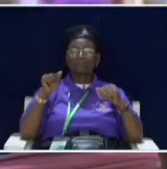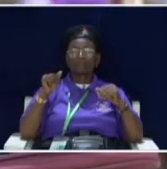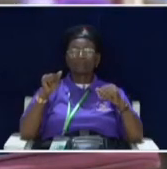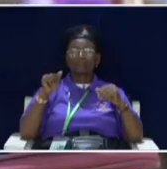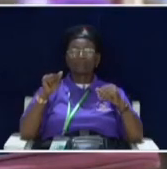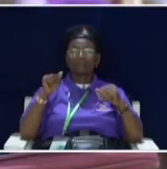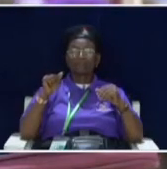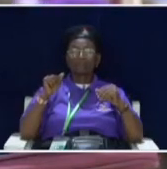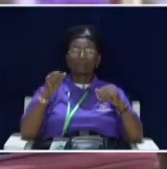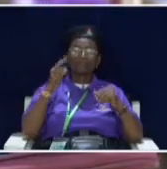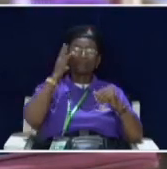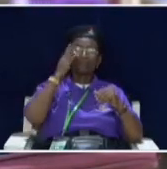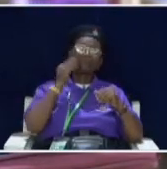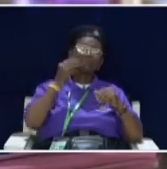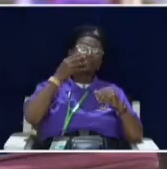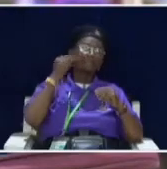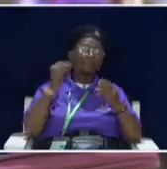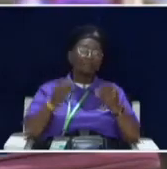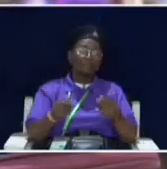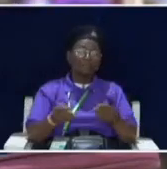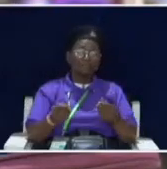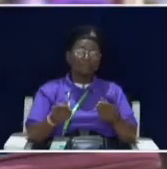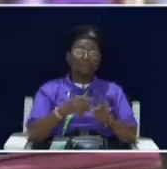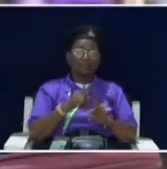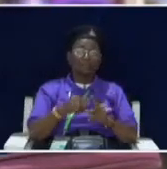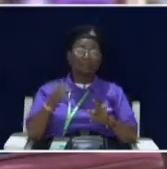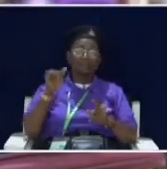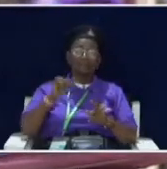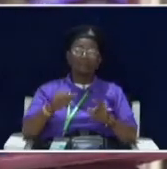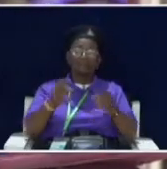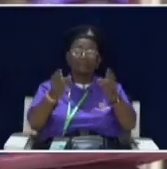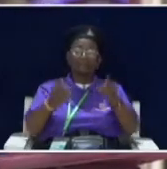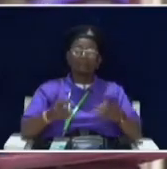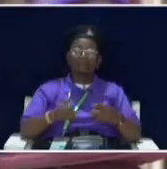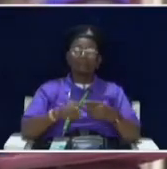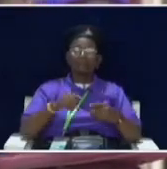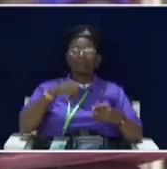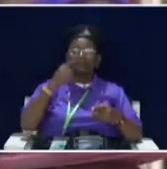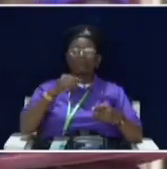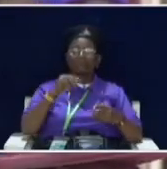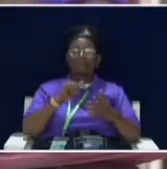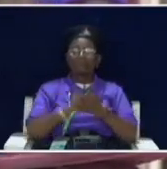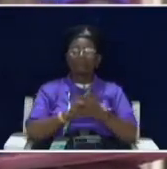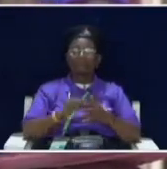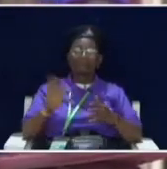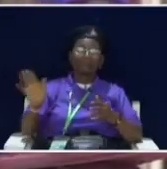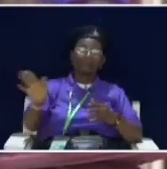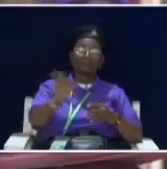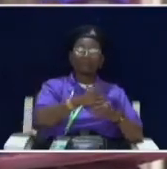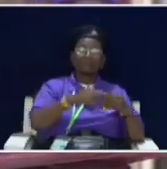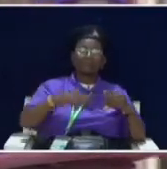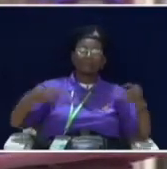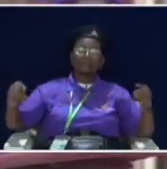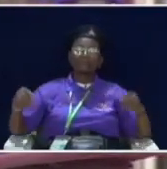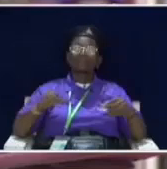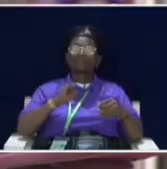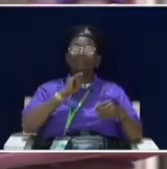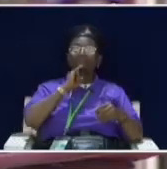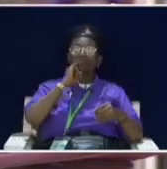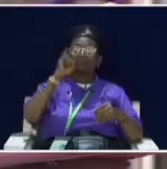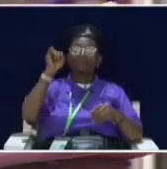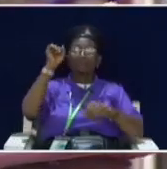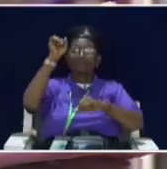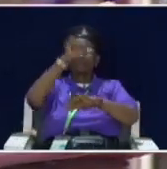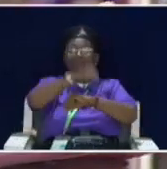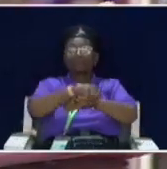In Yoruba land, when they want to say that your enemy is subdued, ni ile Yoruba